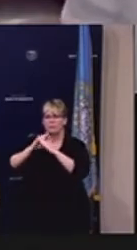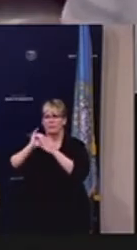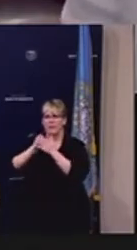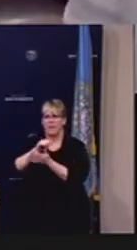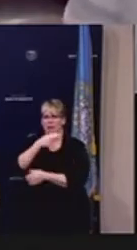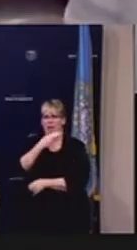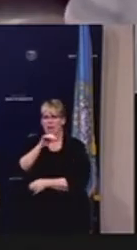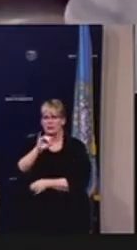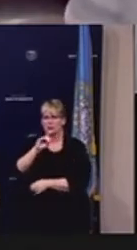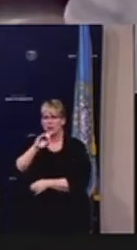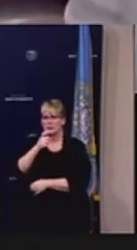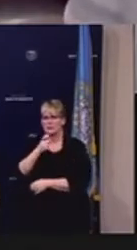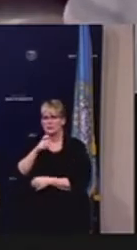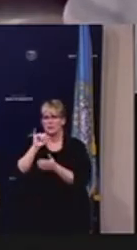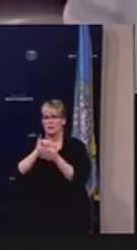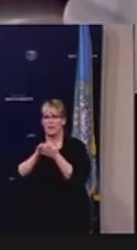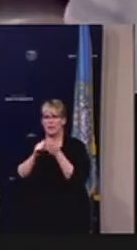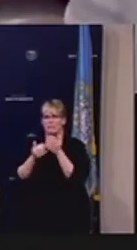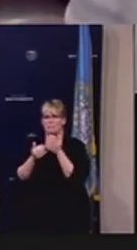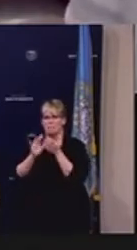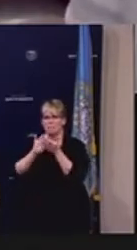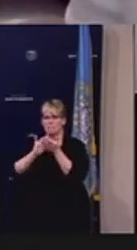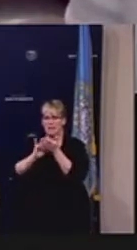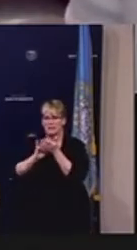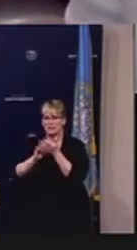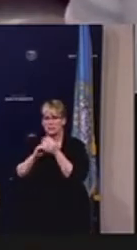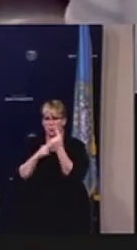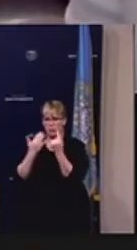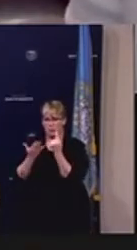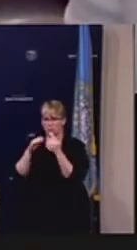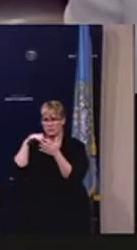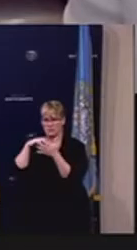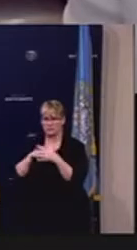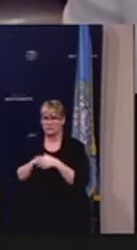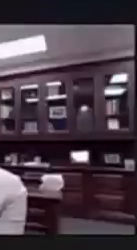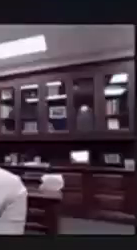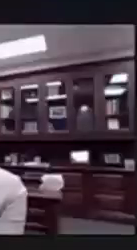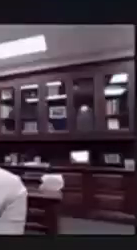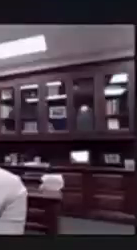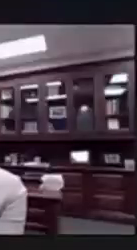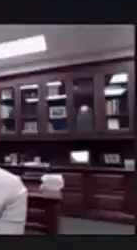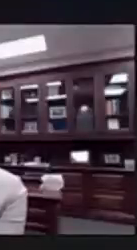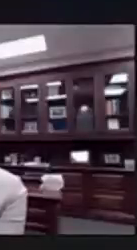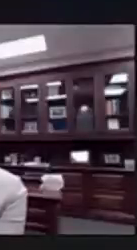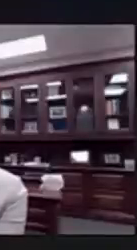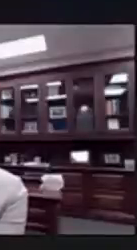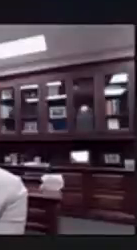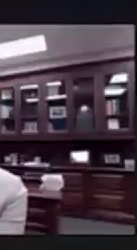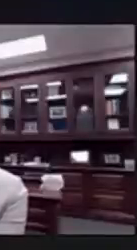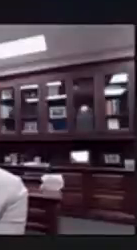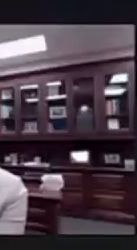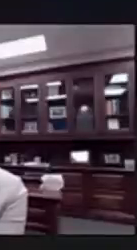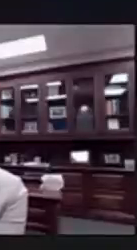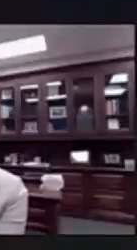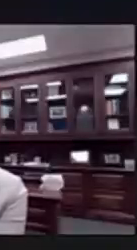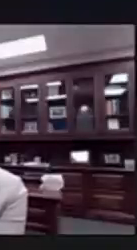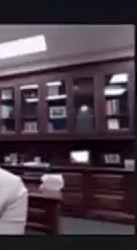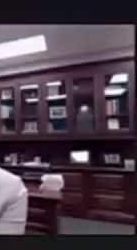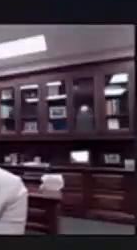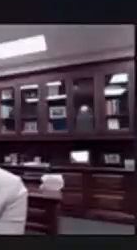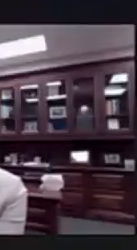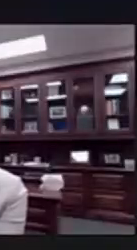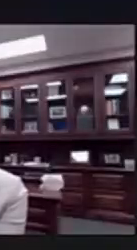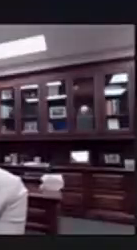study is one of those. So, Dr. Settle, a lot of people have talked about the New York study, that it didn't